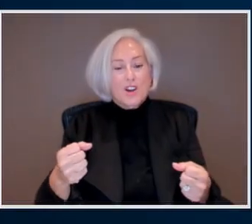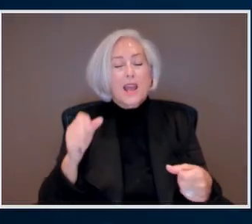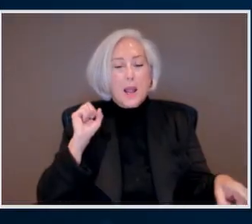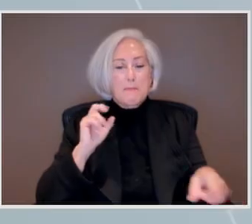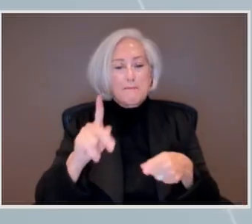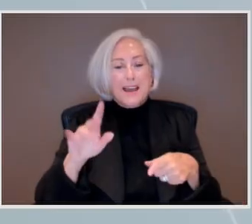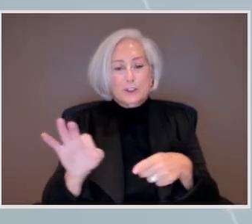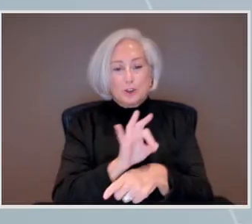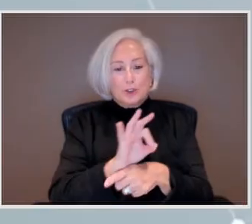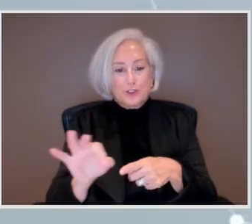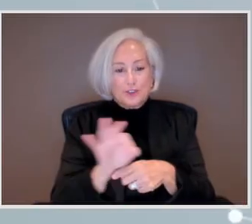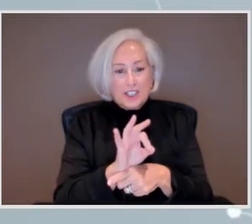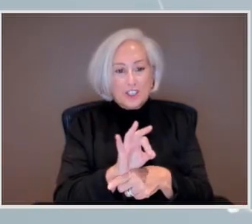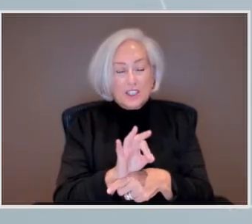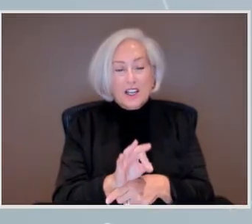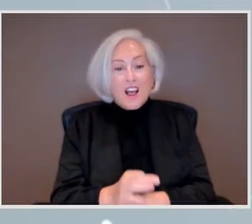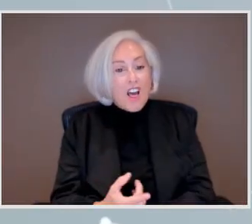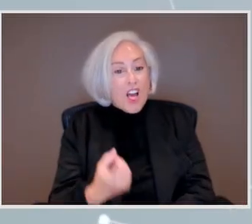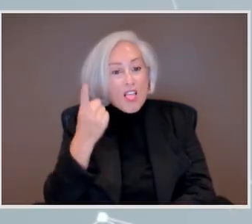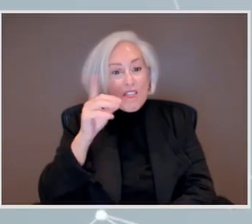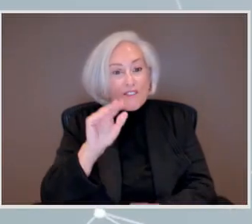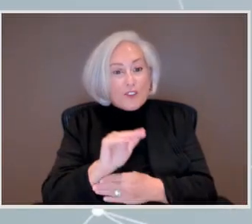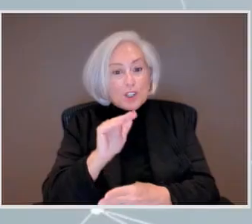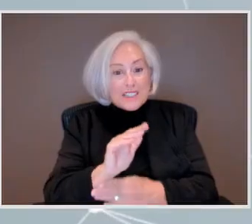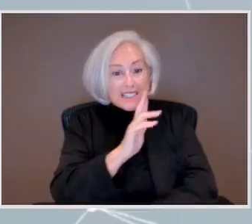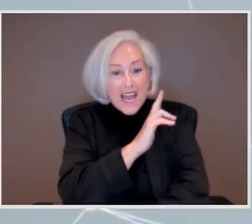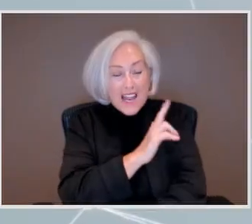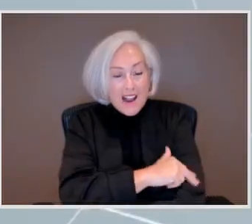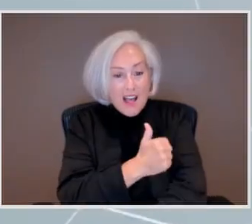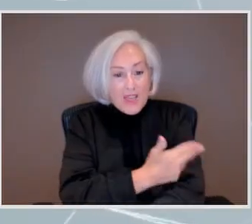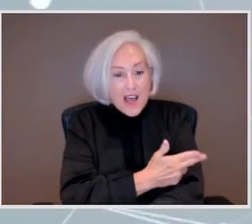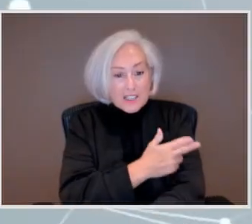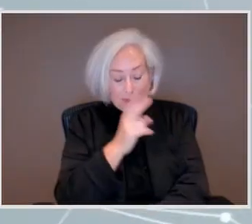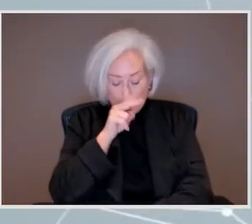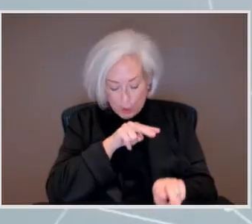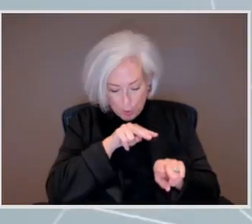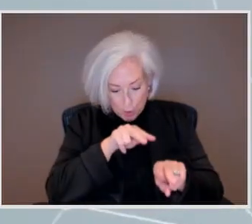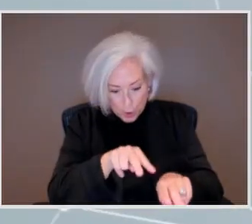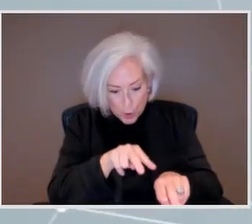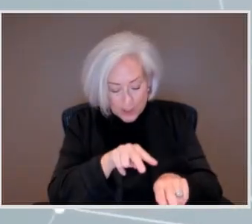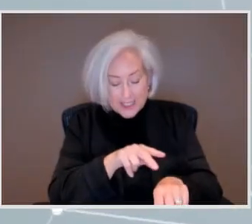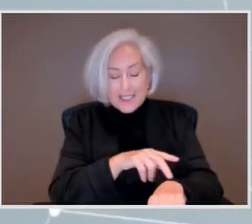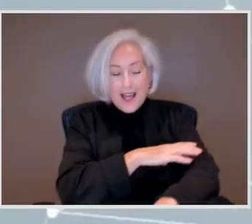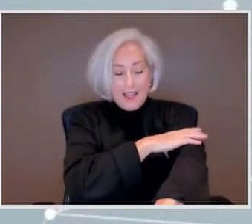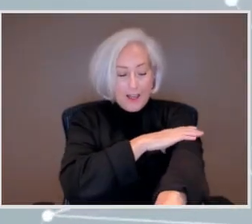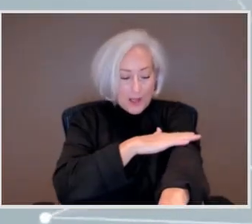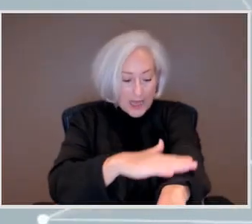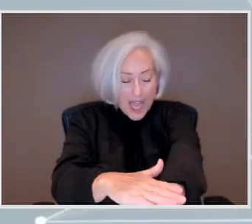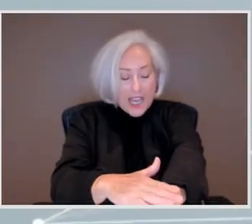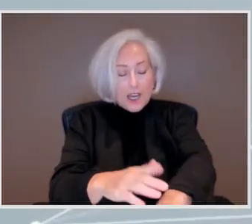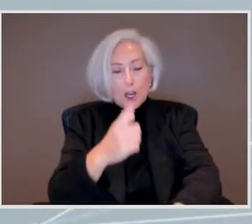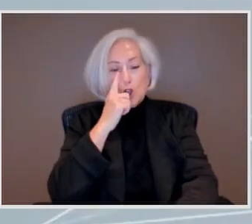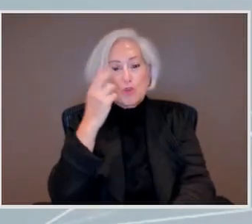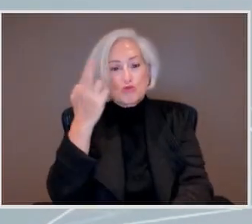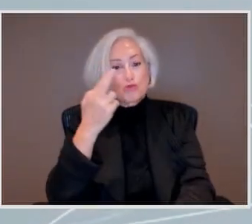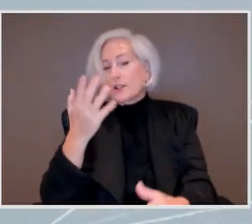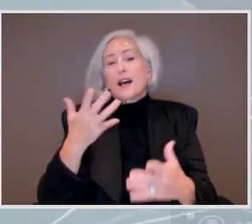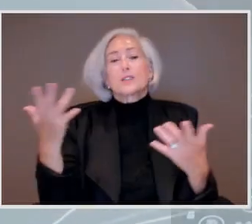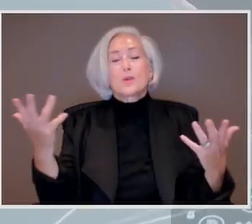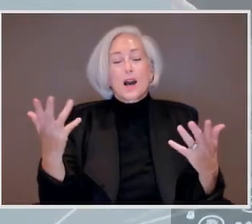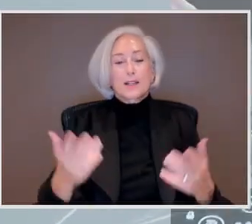first night in the hospital, what was that first moment when you realized how long the road ahead was really gonna